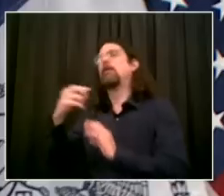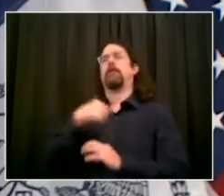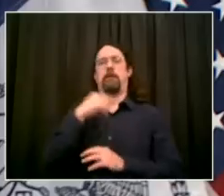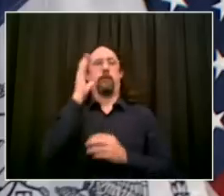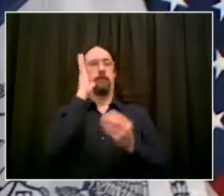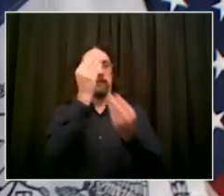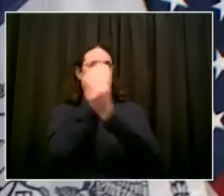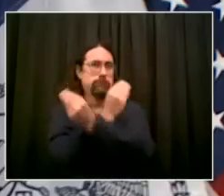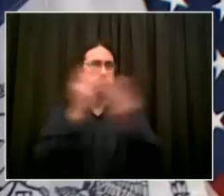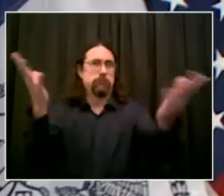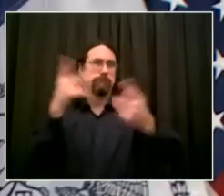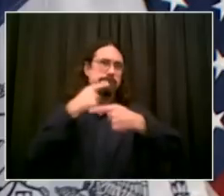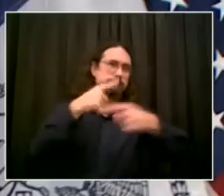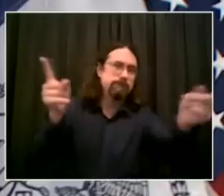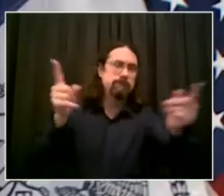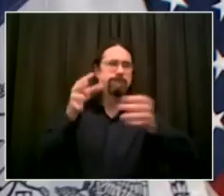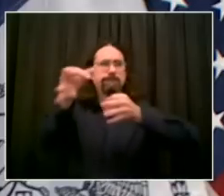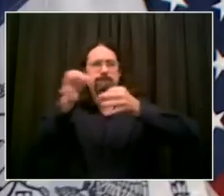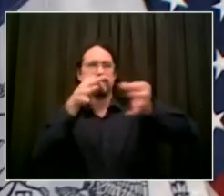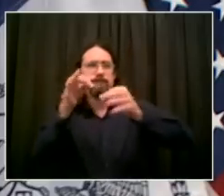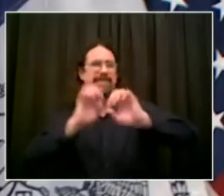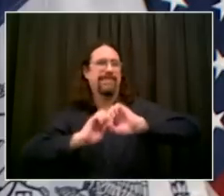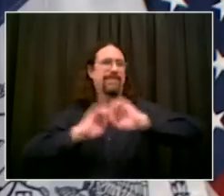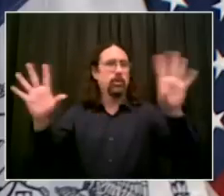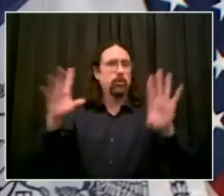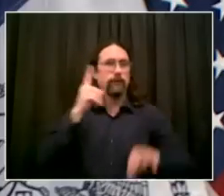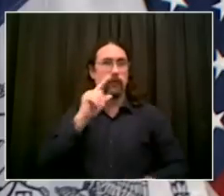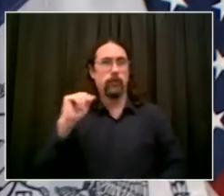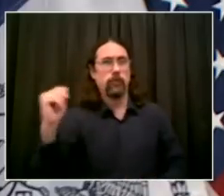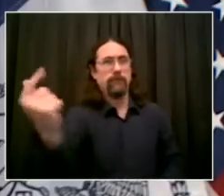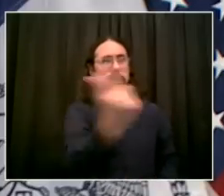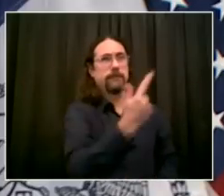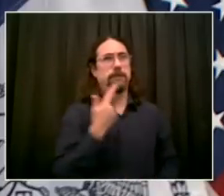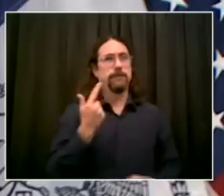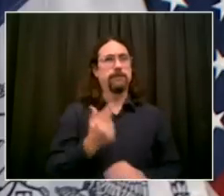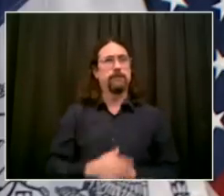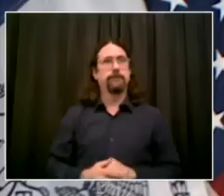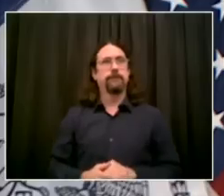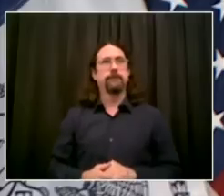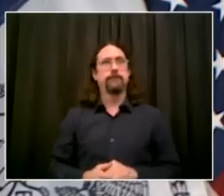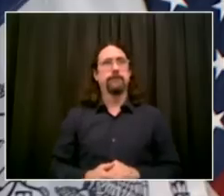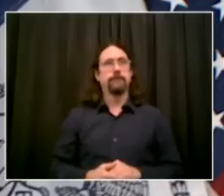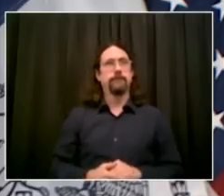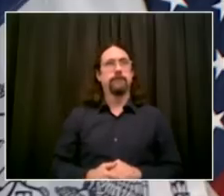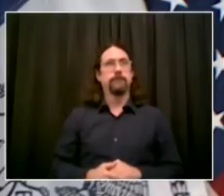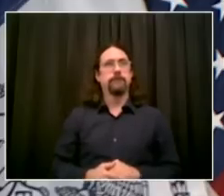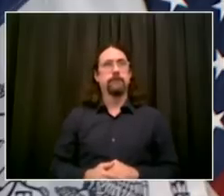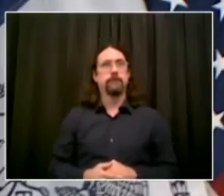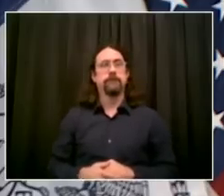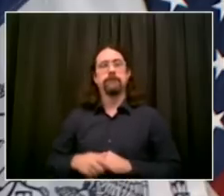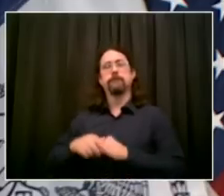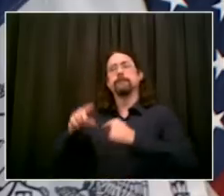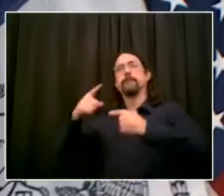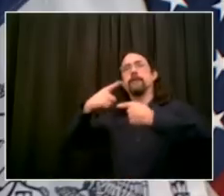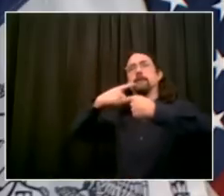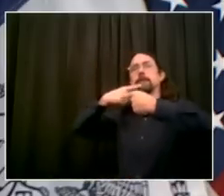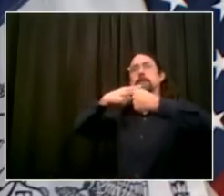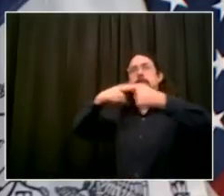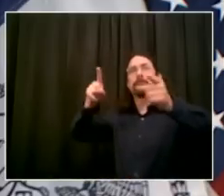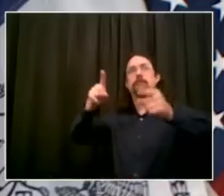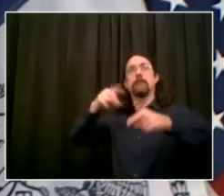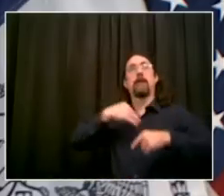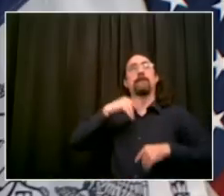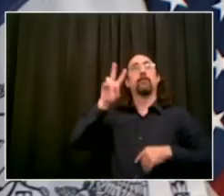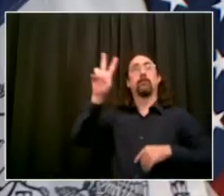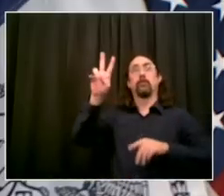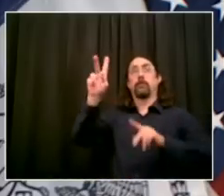protest gatherings. Mass gatherings are illegal now, but during the summer you said that you